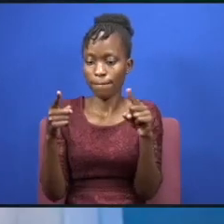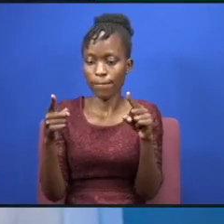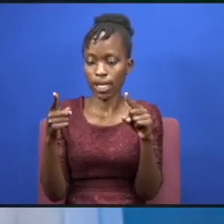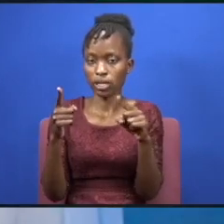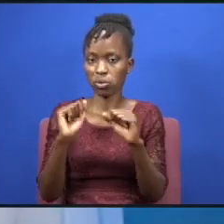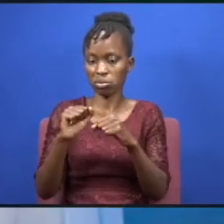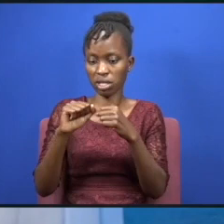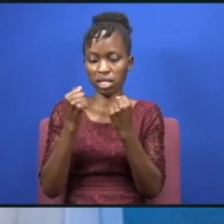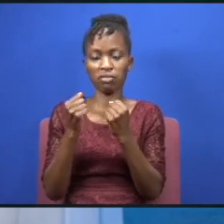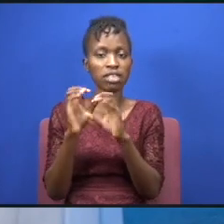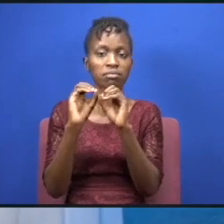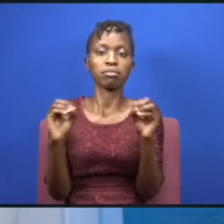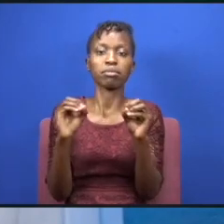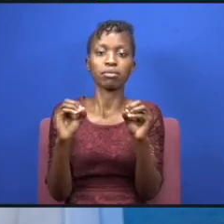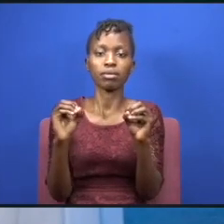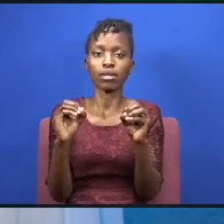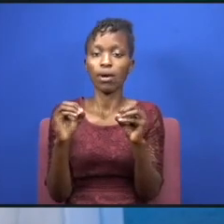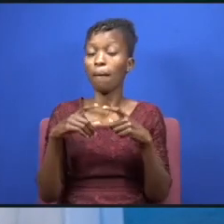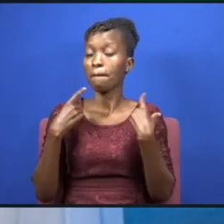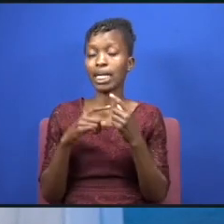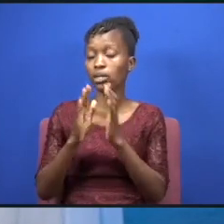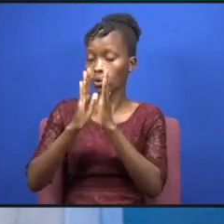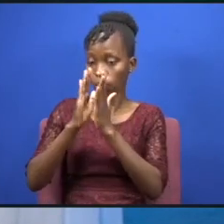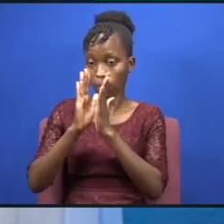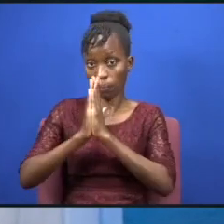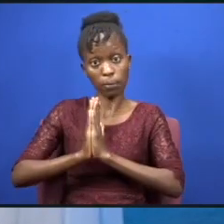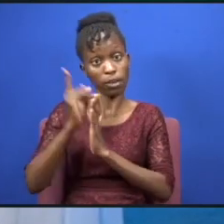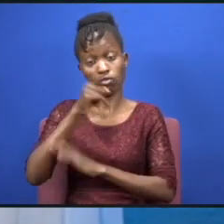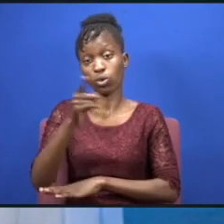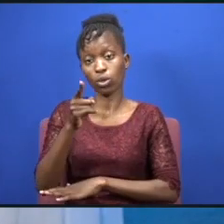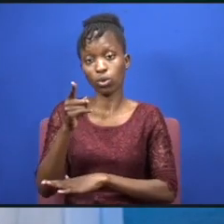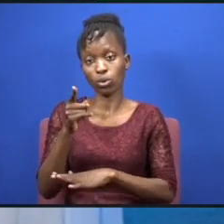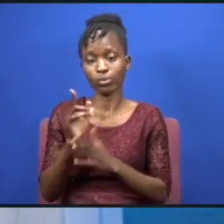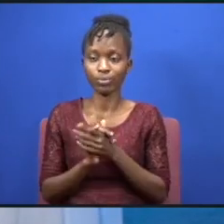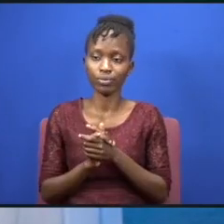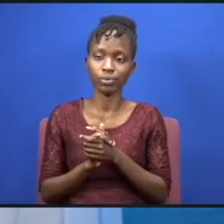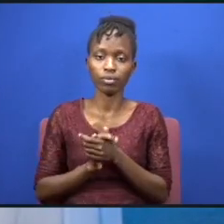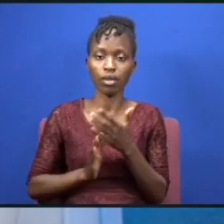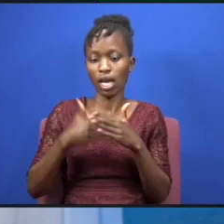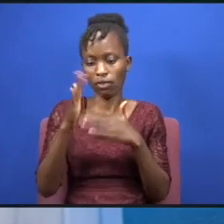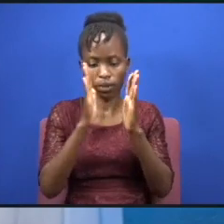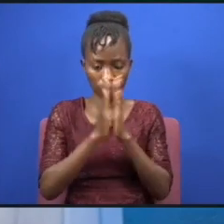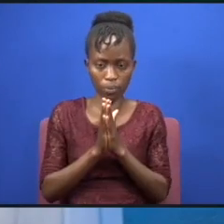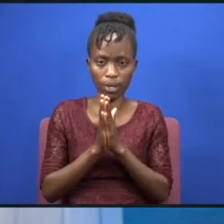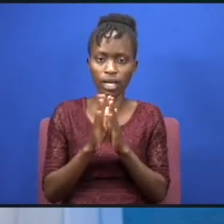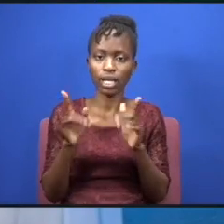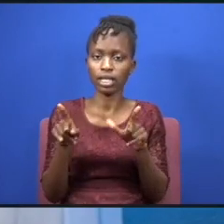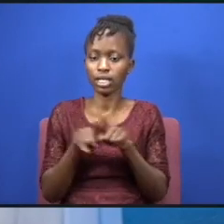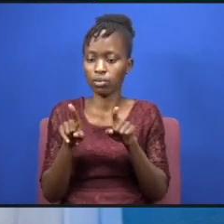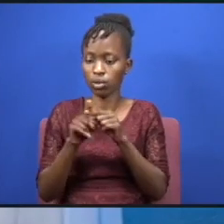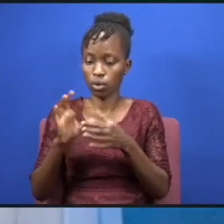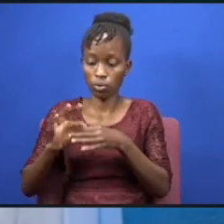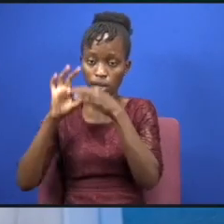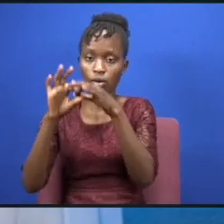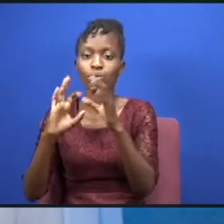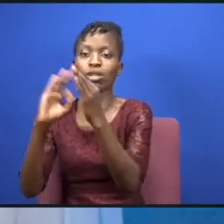never given your life to the Lord Jesus Christ. Reverend will help you to pray. It's just a prayer away. And once you pray, you will belong to the fold